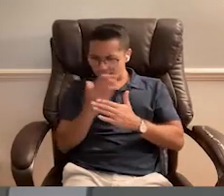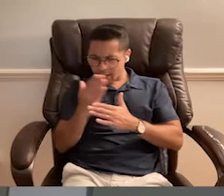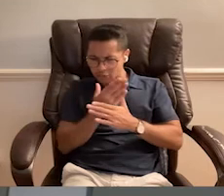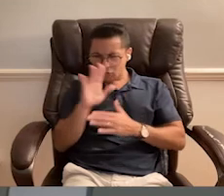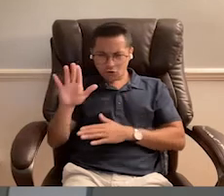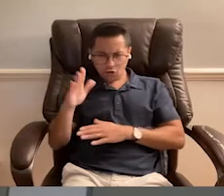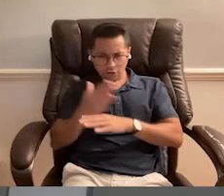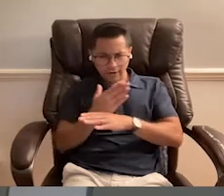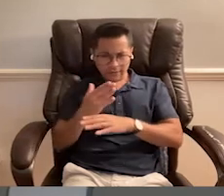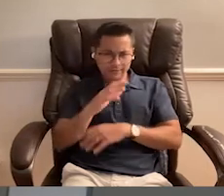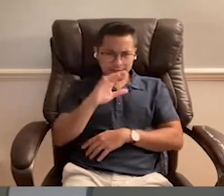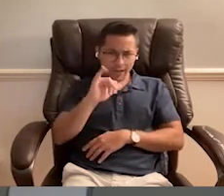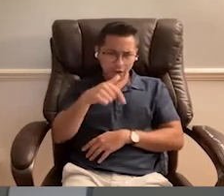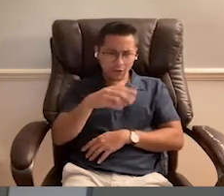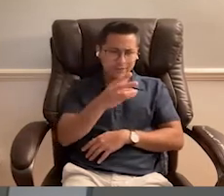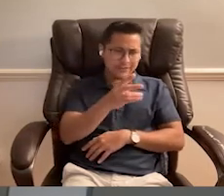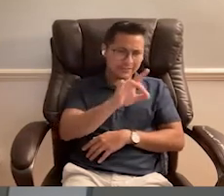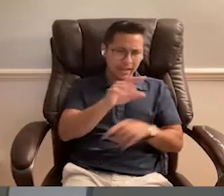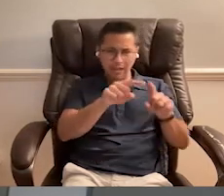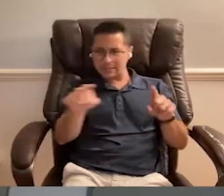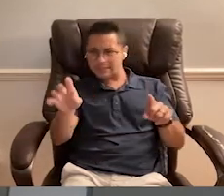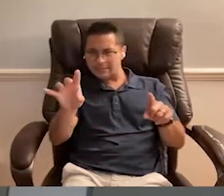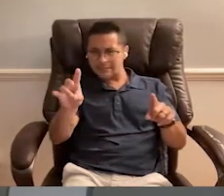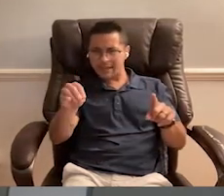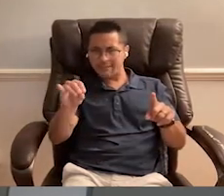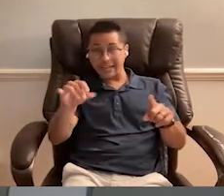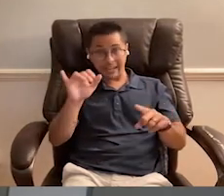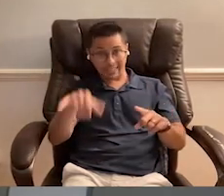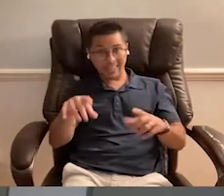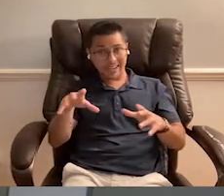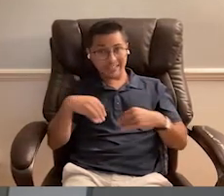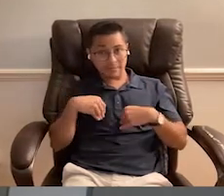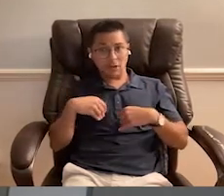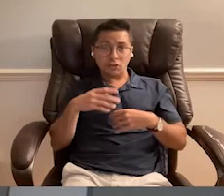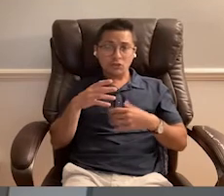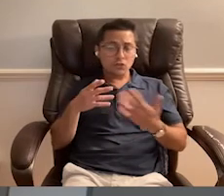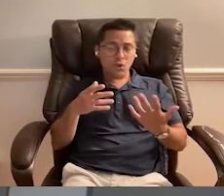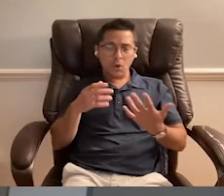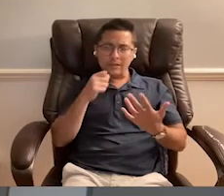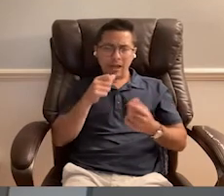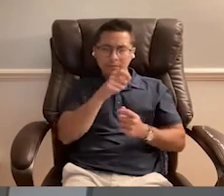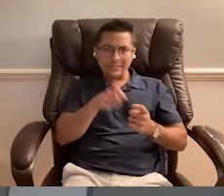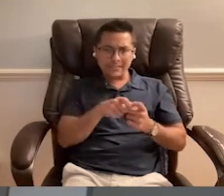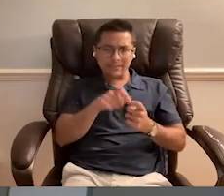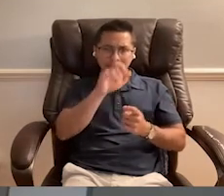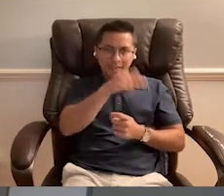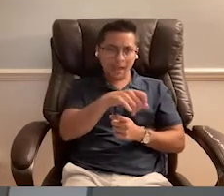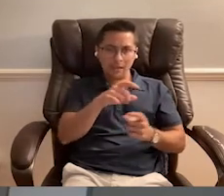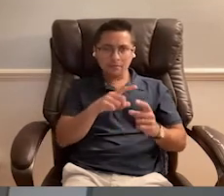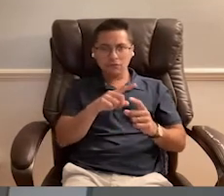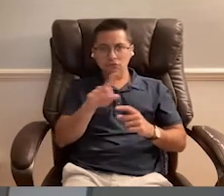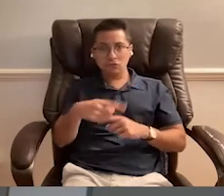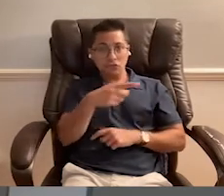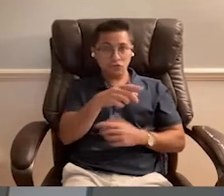a range. Her range was, I think, between the IQ of 68 and 70, and they accepted that. So,